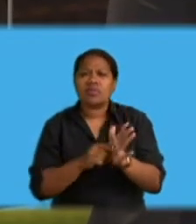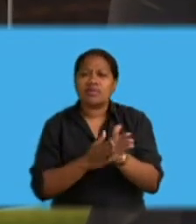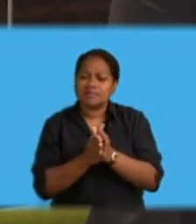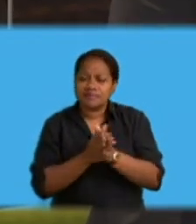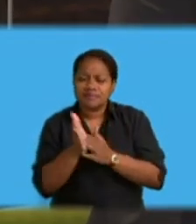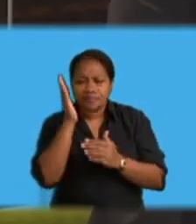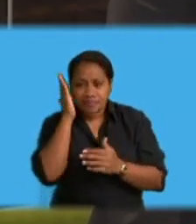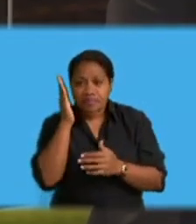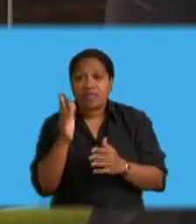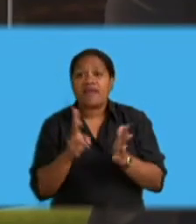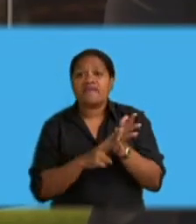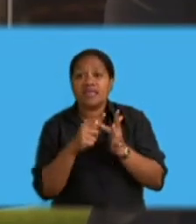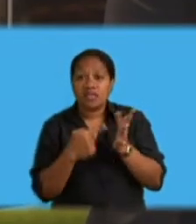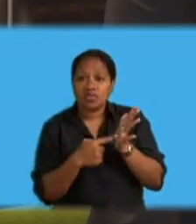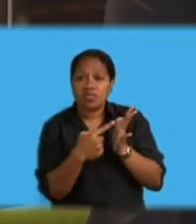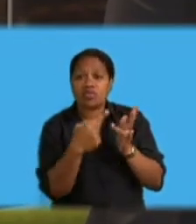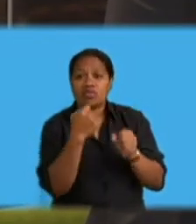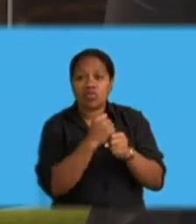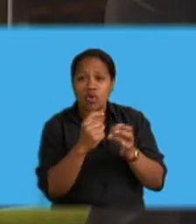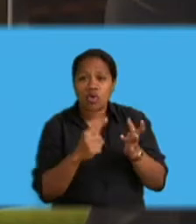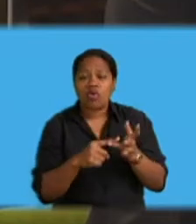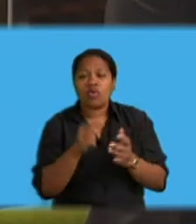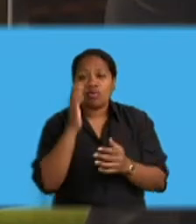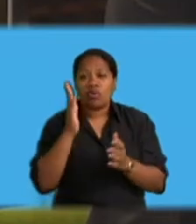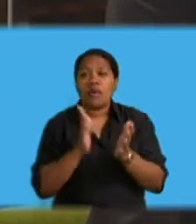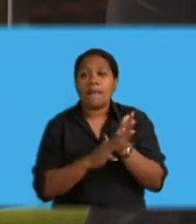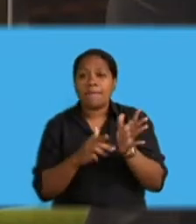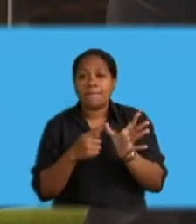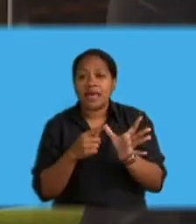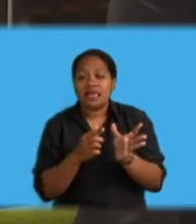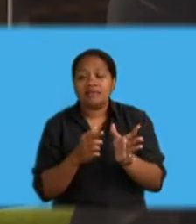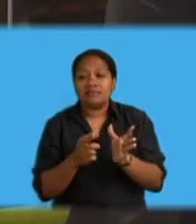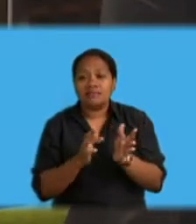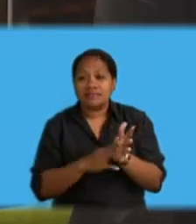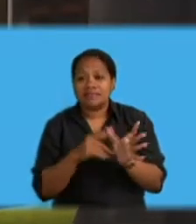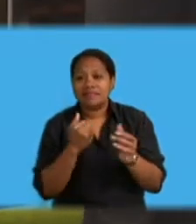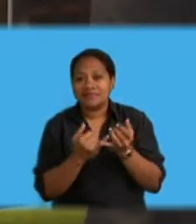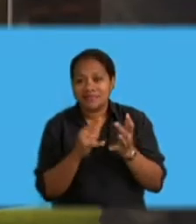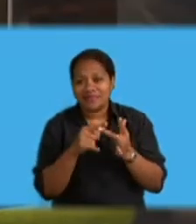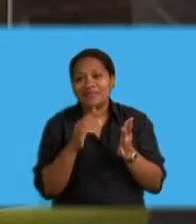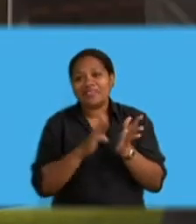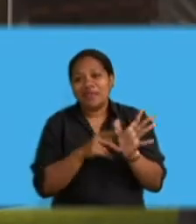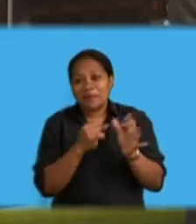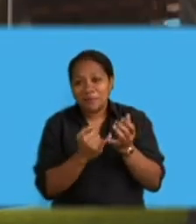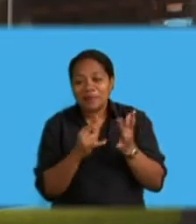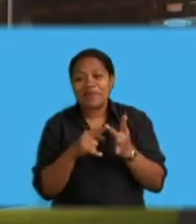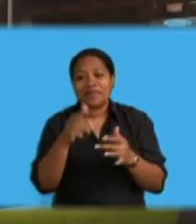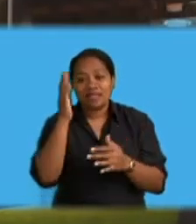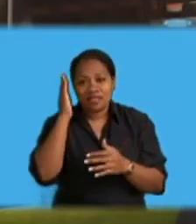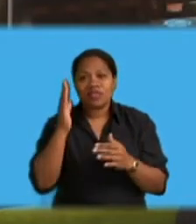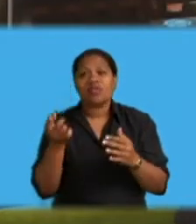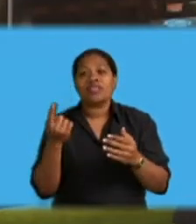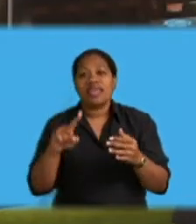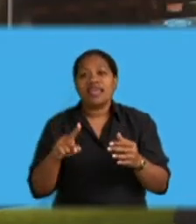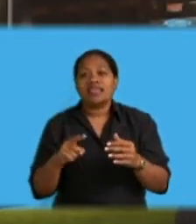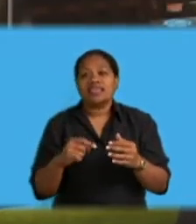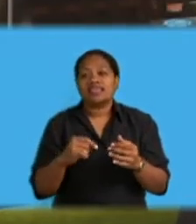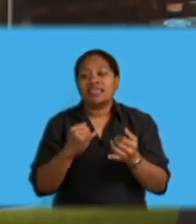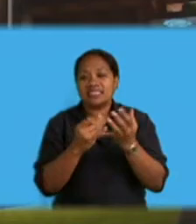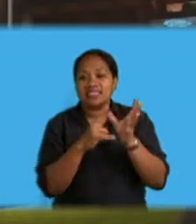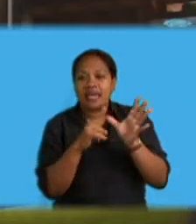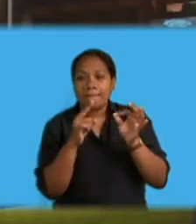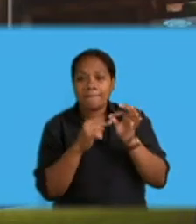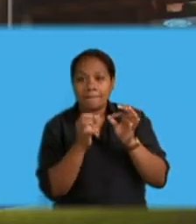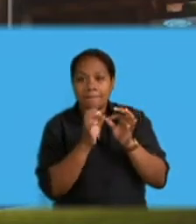District School, Masimasi Sangam School, Nandele Primary School, and Sambeto District School. Madam Speaker, all projects